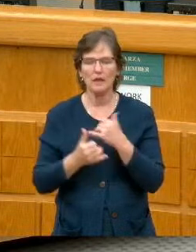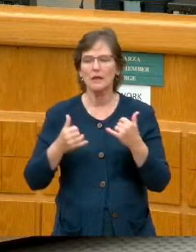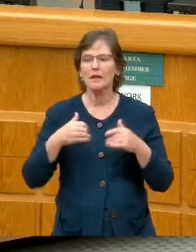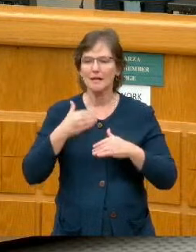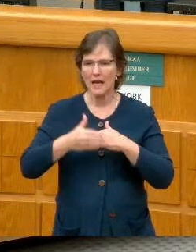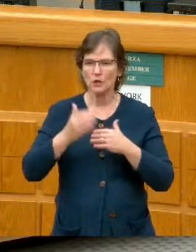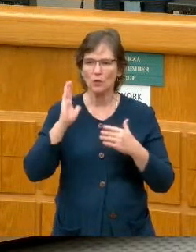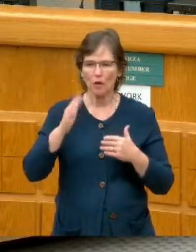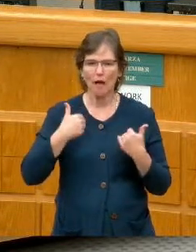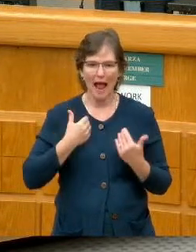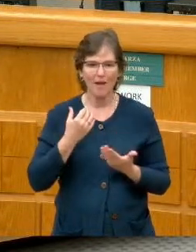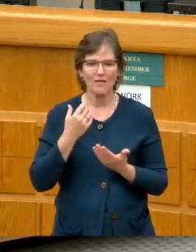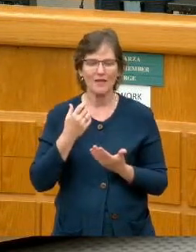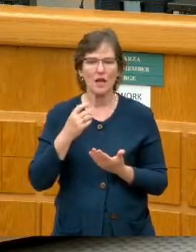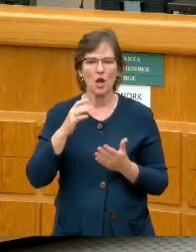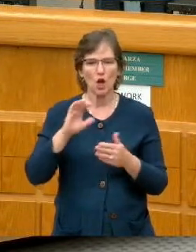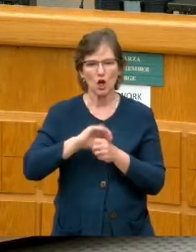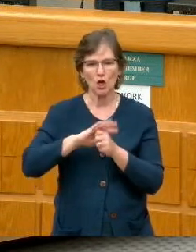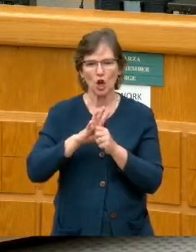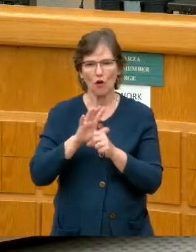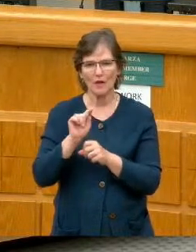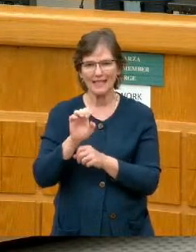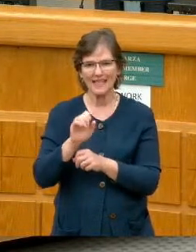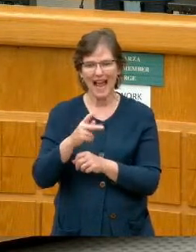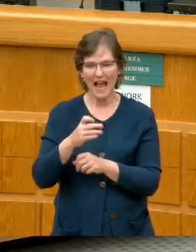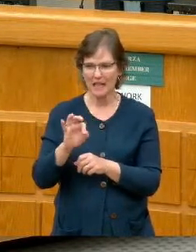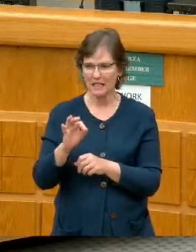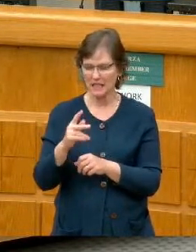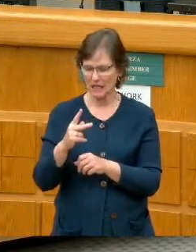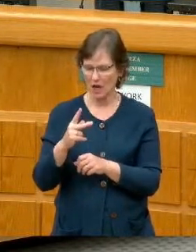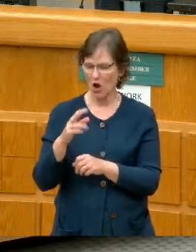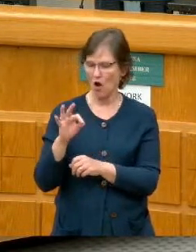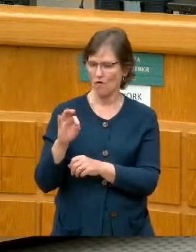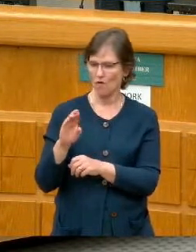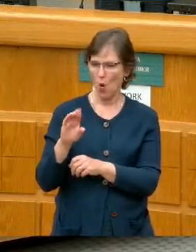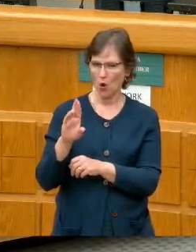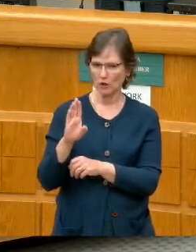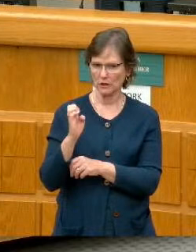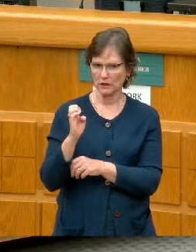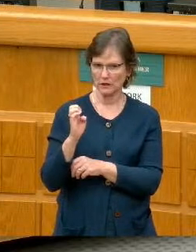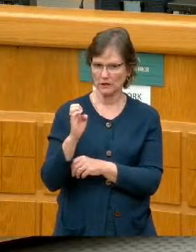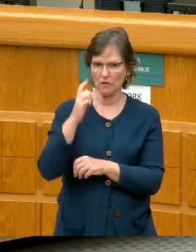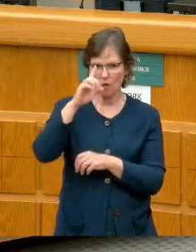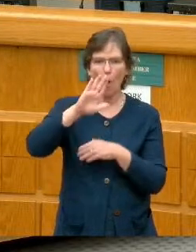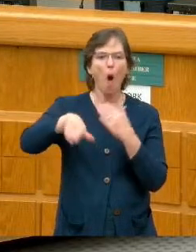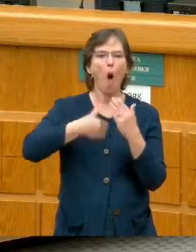the report for the COVID task force. It's for the whole Coastal Bend, not just for Nueces County.